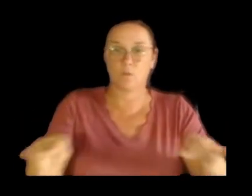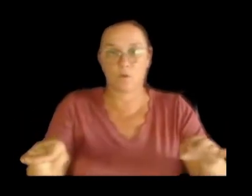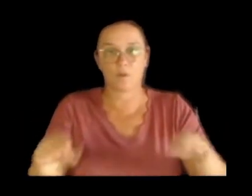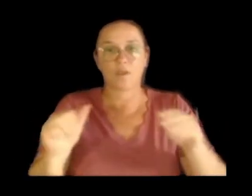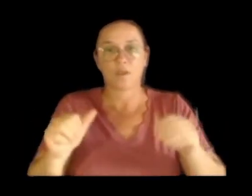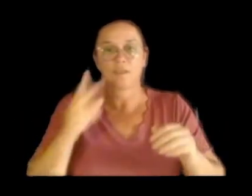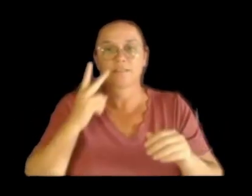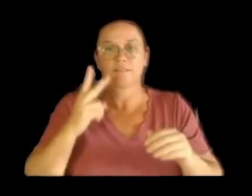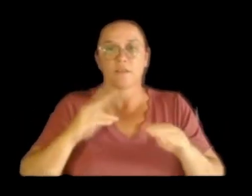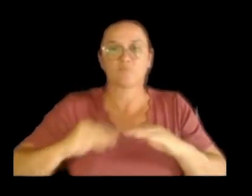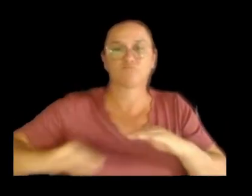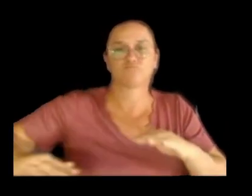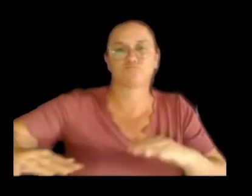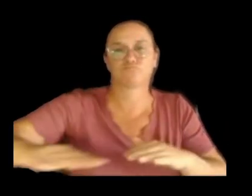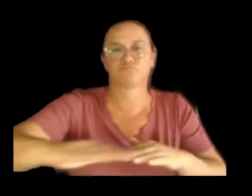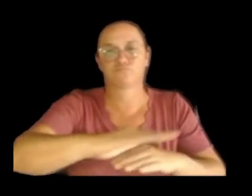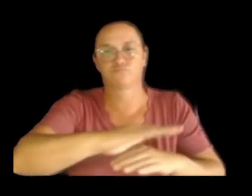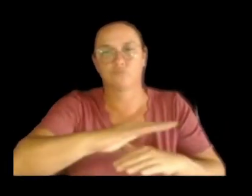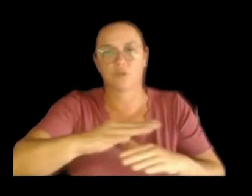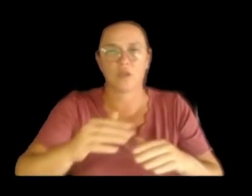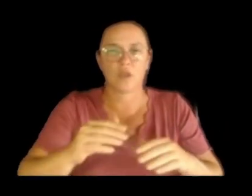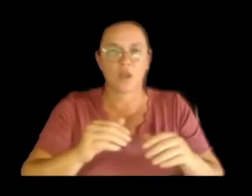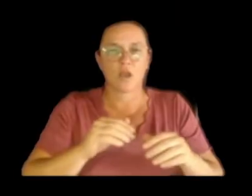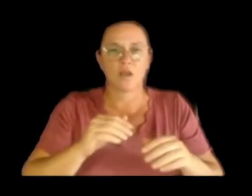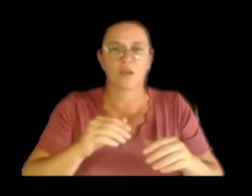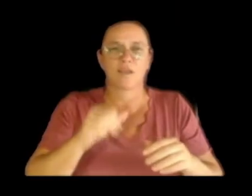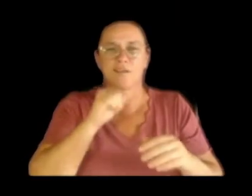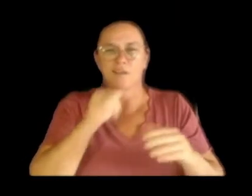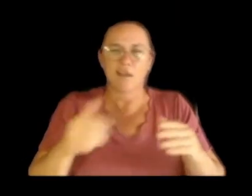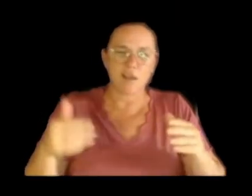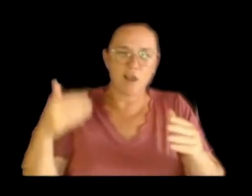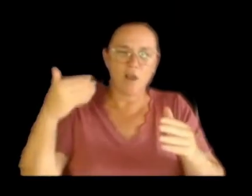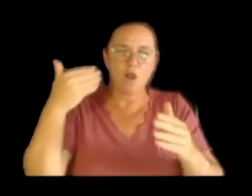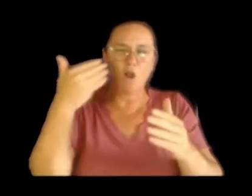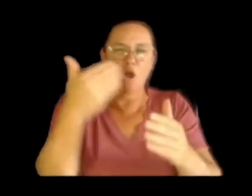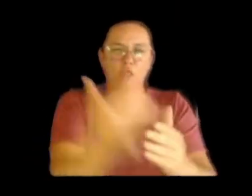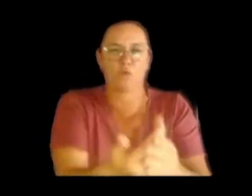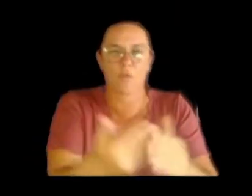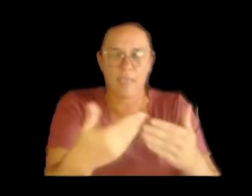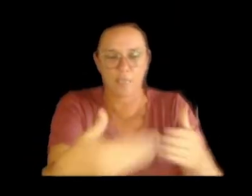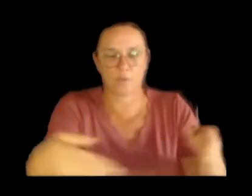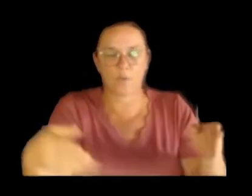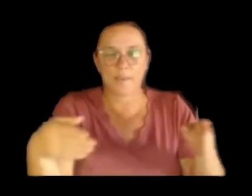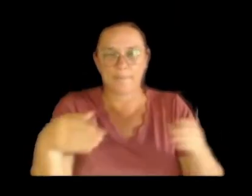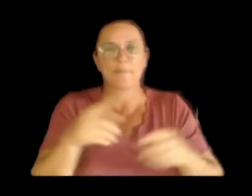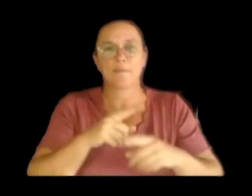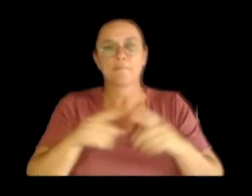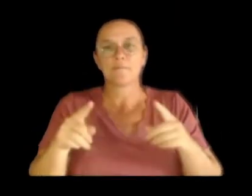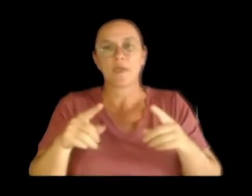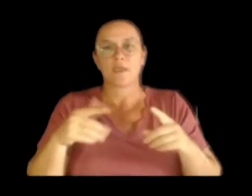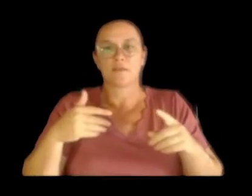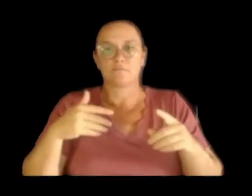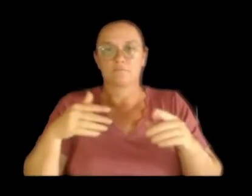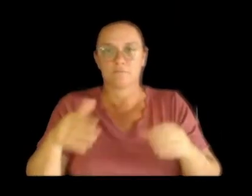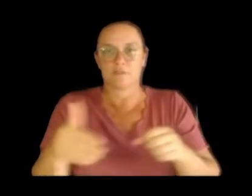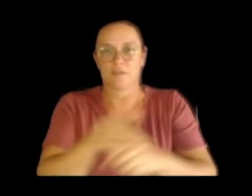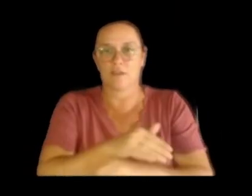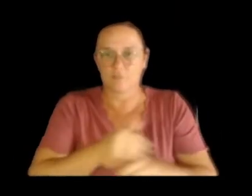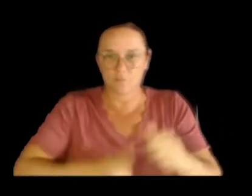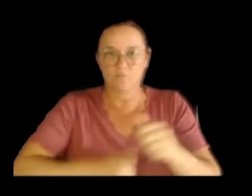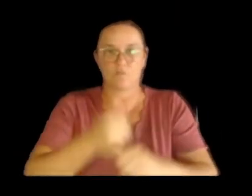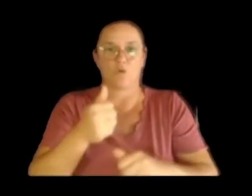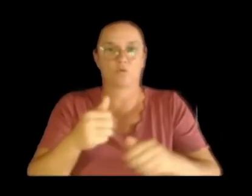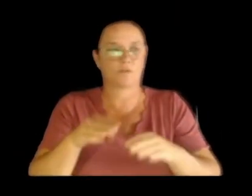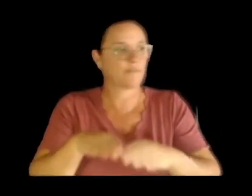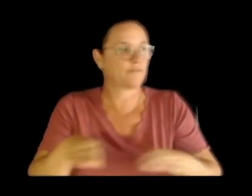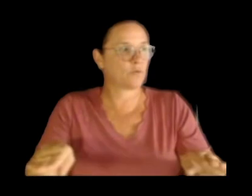to this far eastern side, not quite to the crater rim, but resulting in major coverage of the crater floor during this